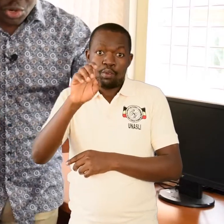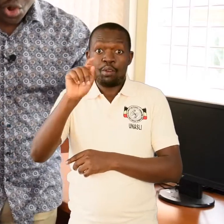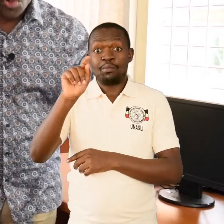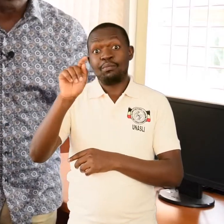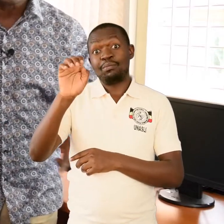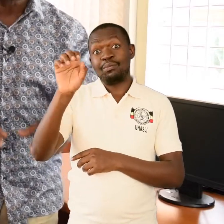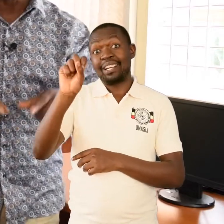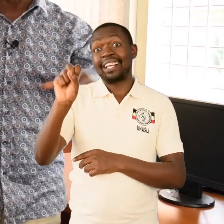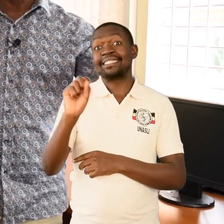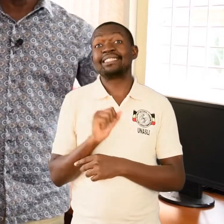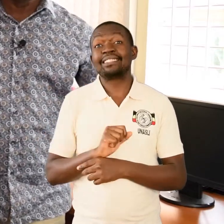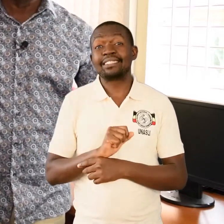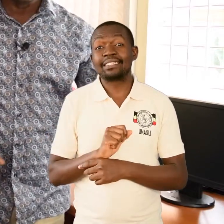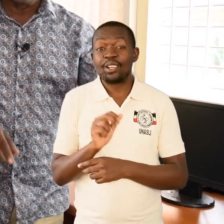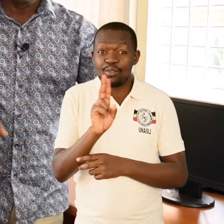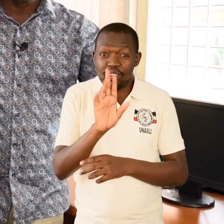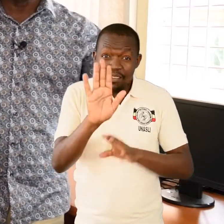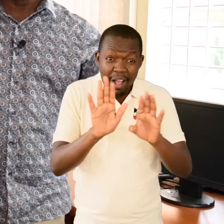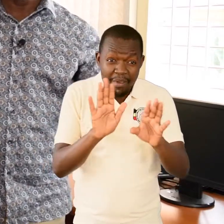in your homes,